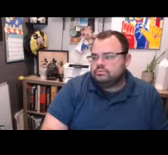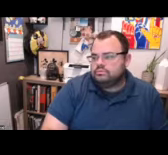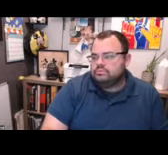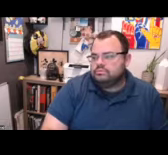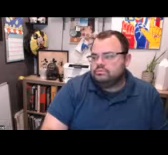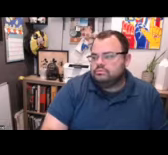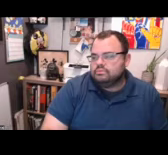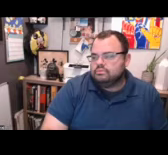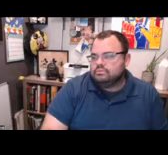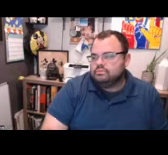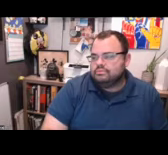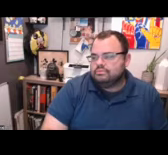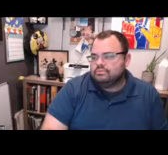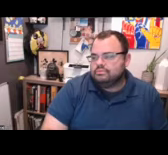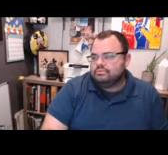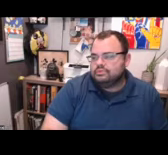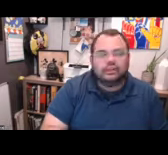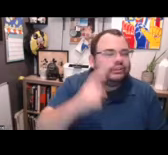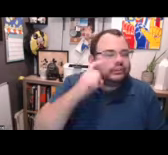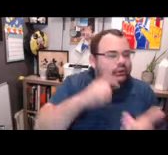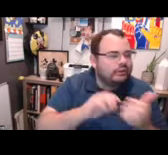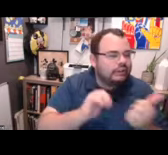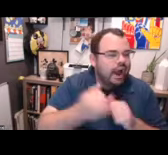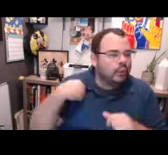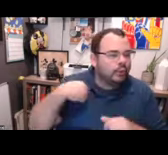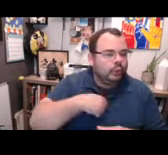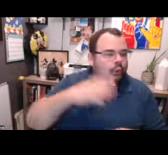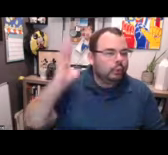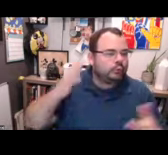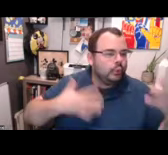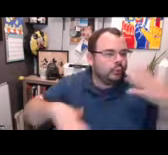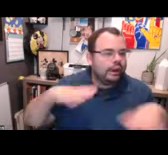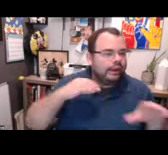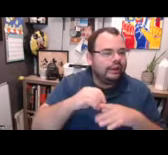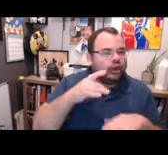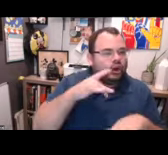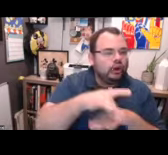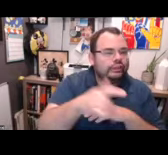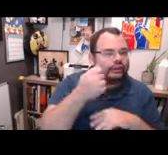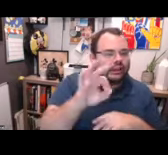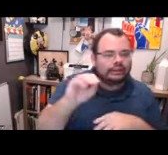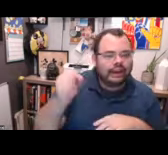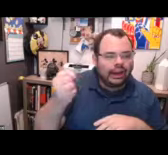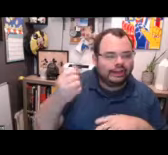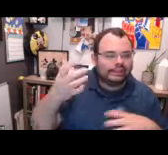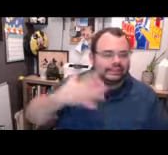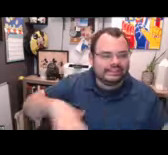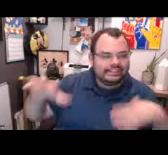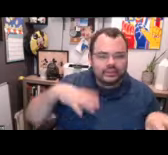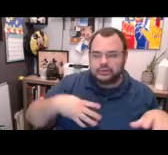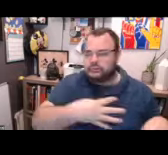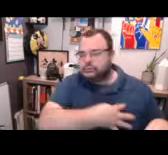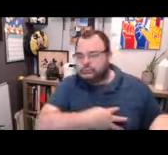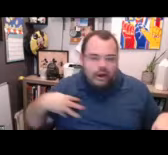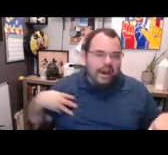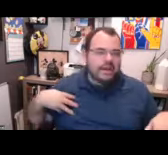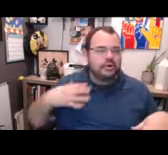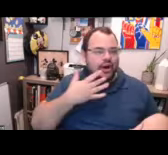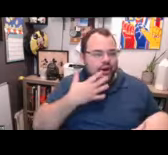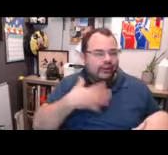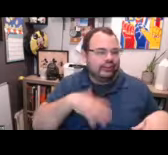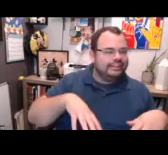Nothing. Okay. You set it to N. It's on. Ba, ba, That's ba, how ba, we ba, used to dress as Daniel. well. Daniel. Like So